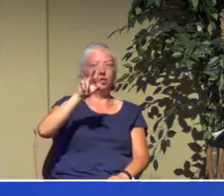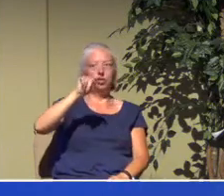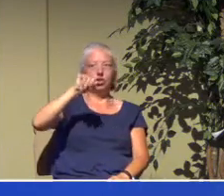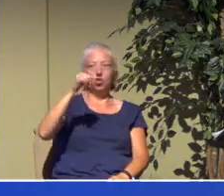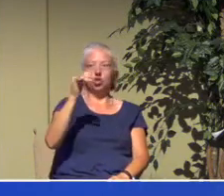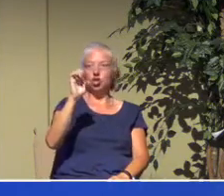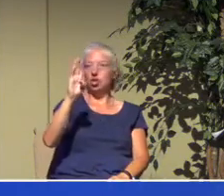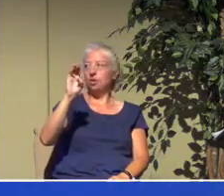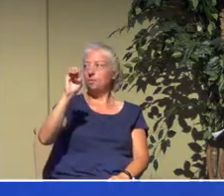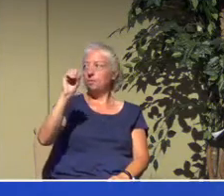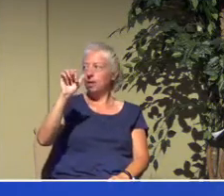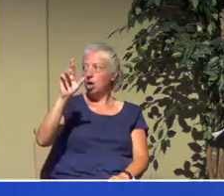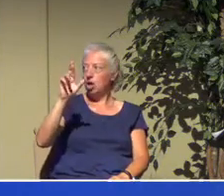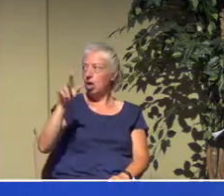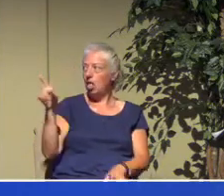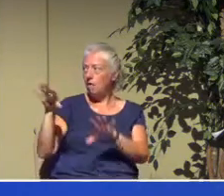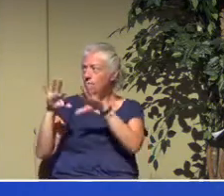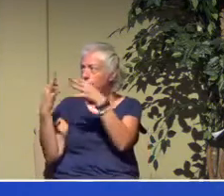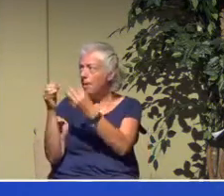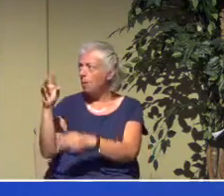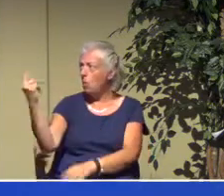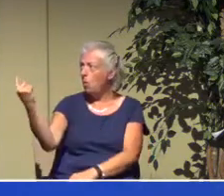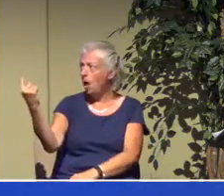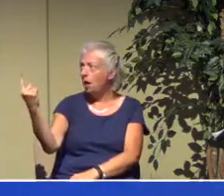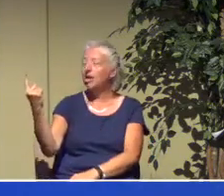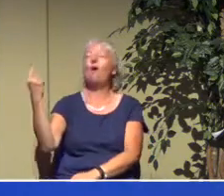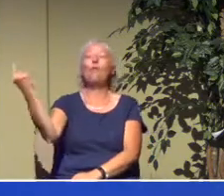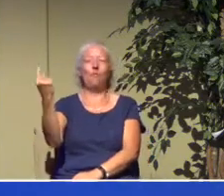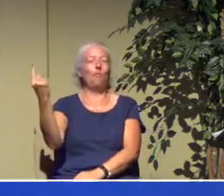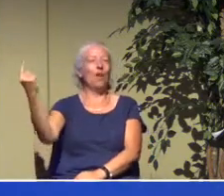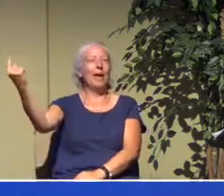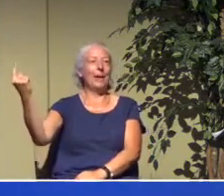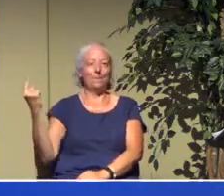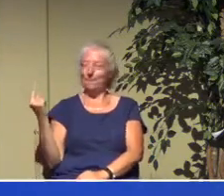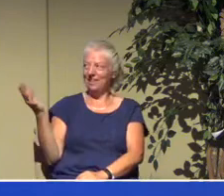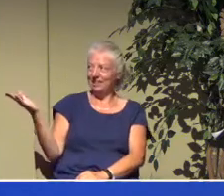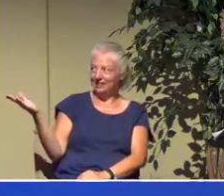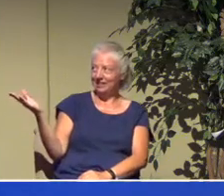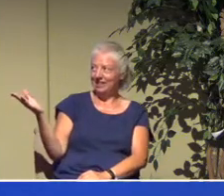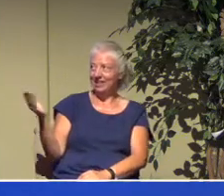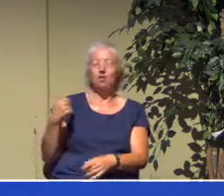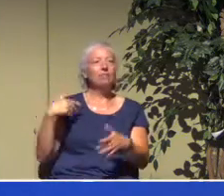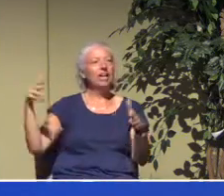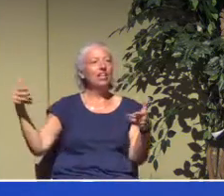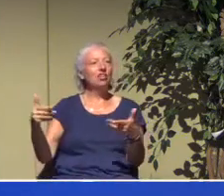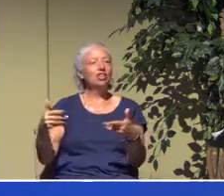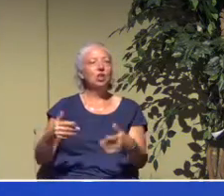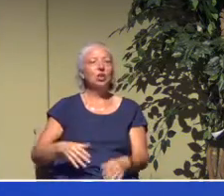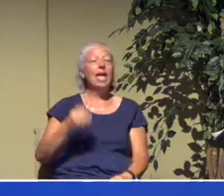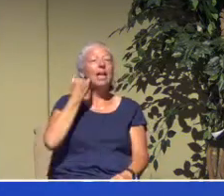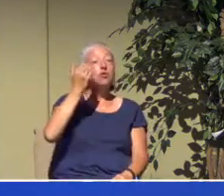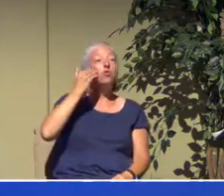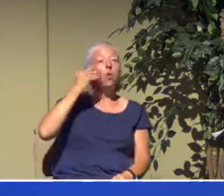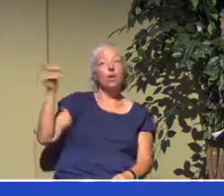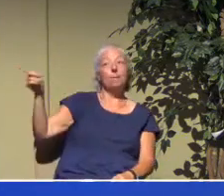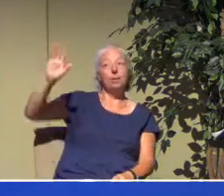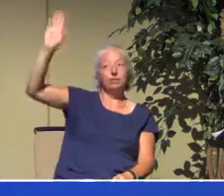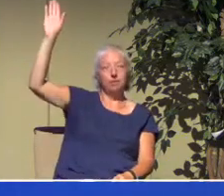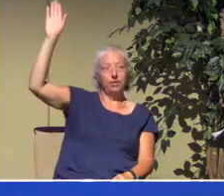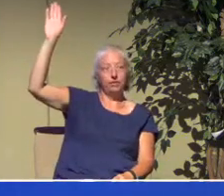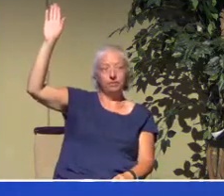coming alone or with his fam jam, but he's coming alone. So just want to introduce, lift up your hand if you know who Paul is.